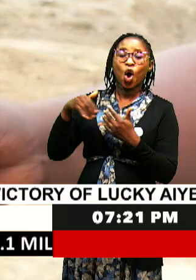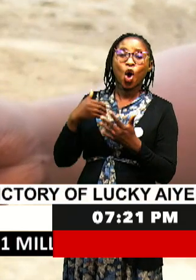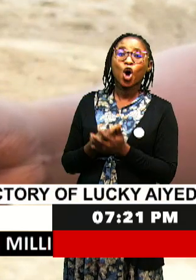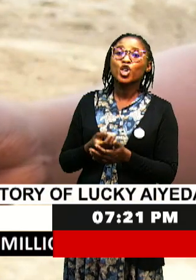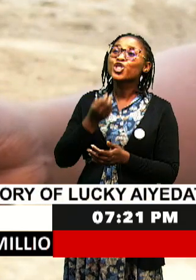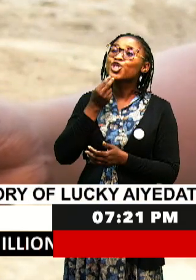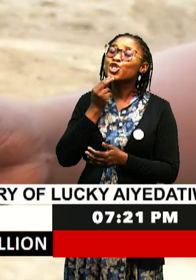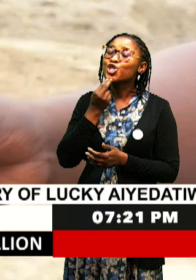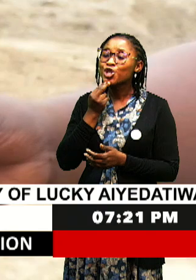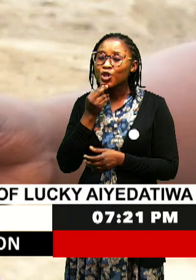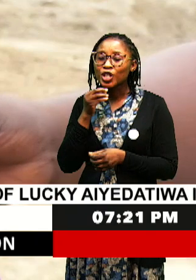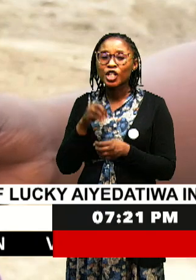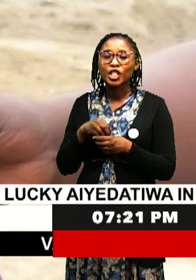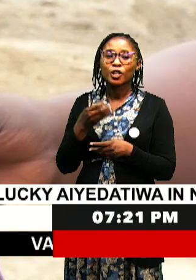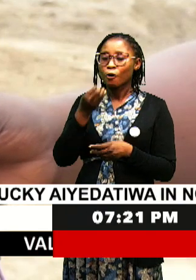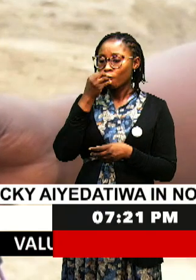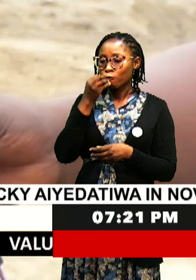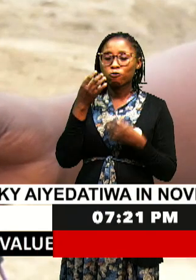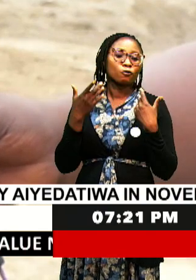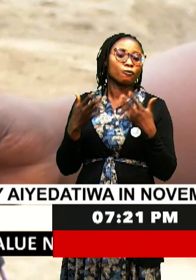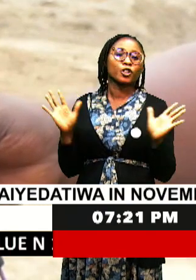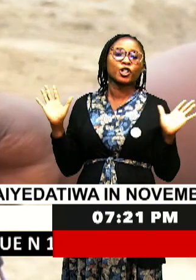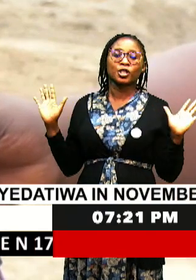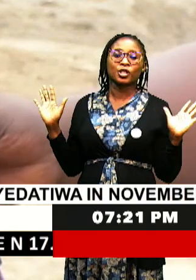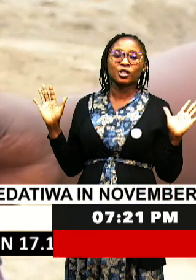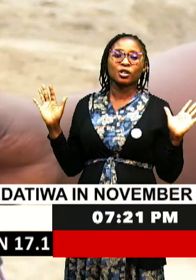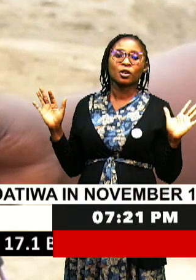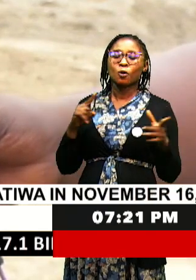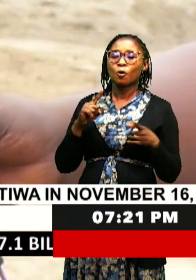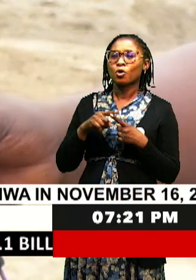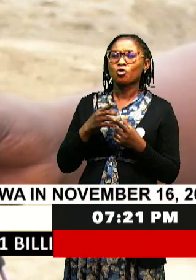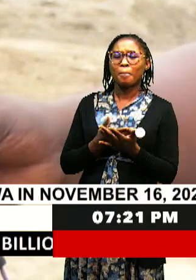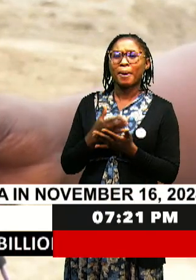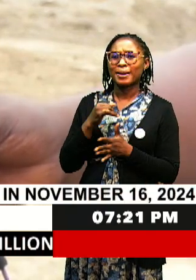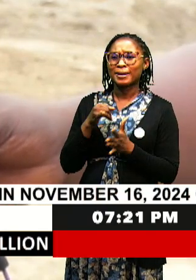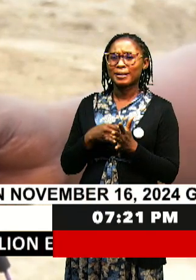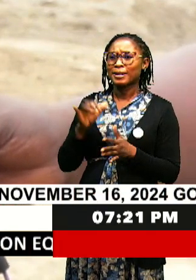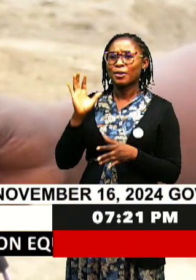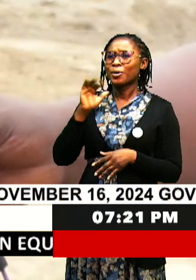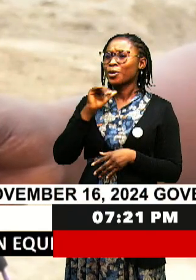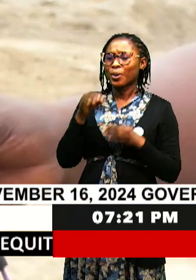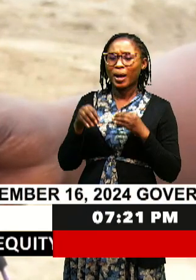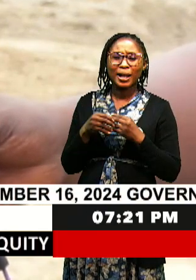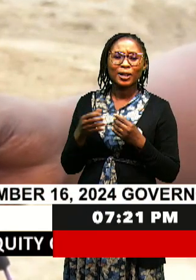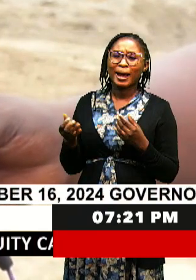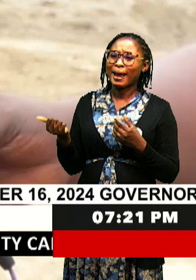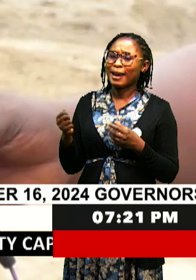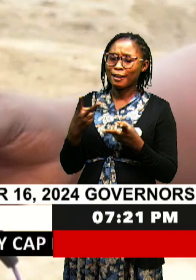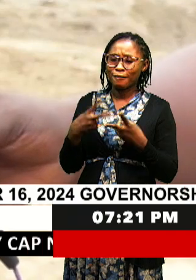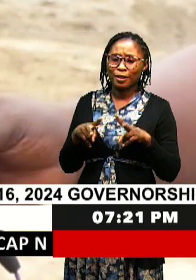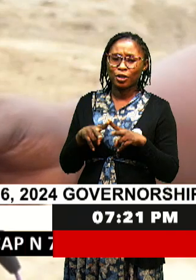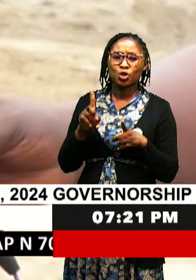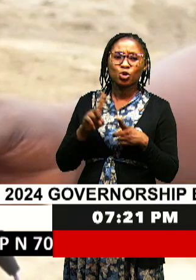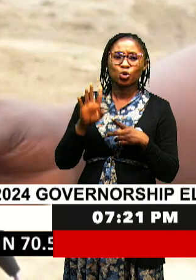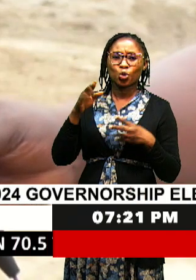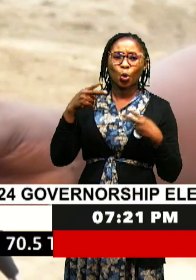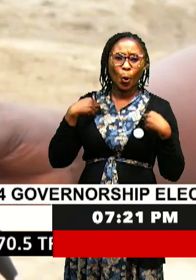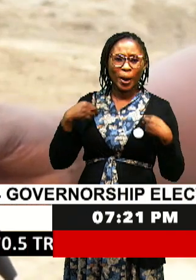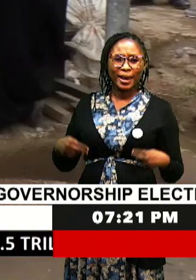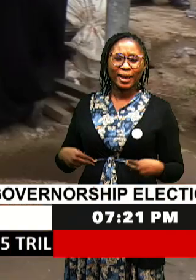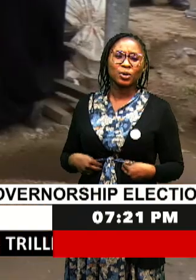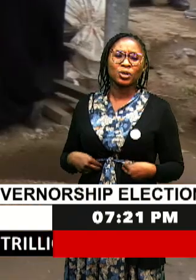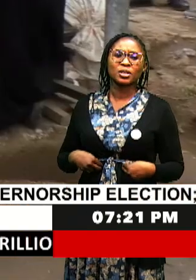and vitamins in the products are gone. When you buy the products, they will not add any value to your health or your